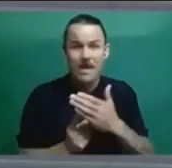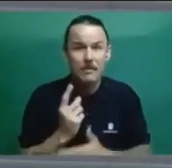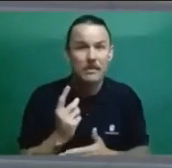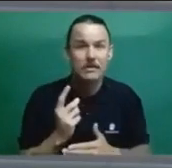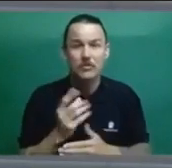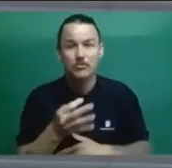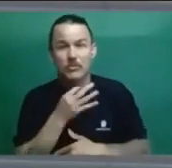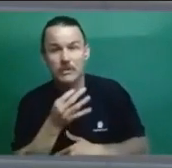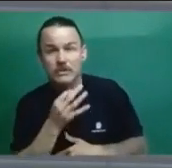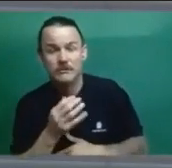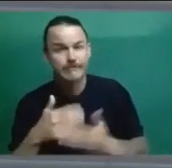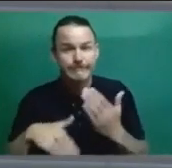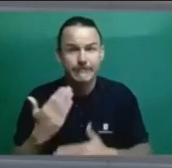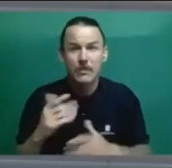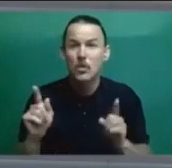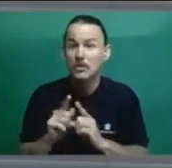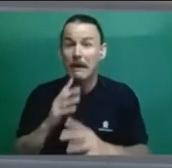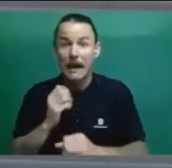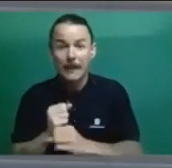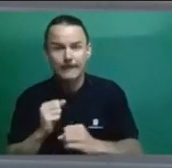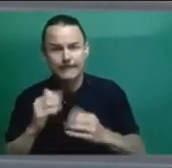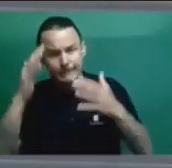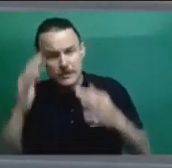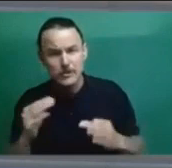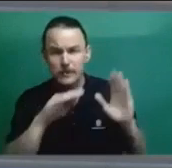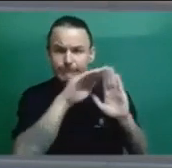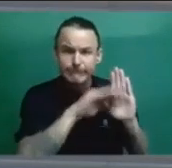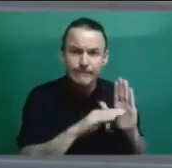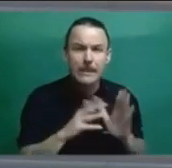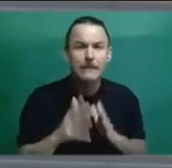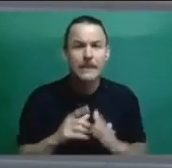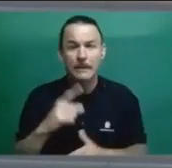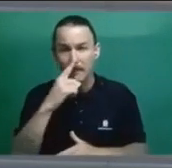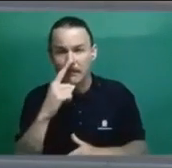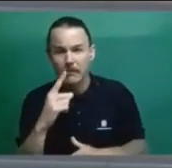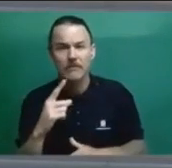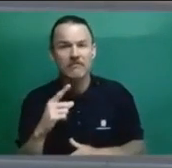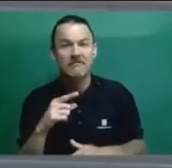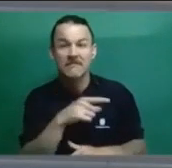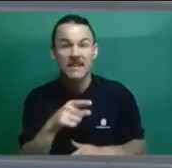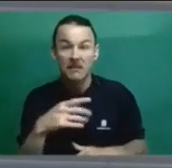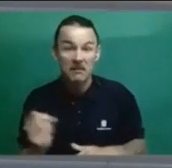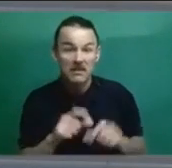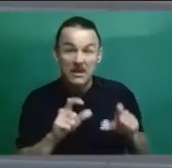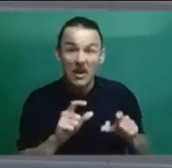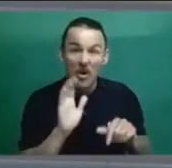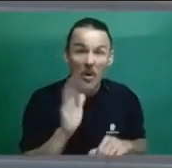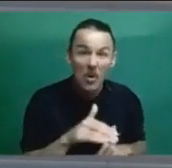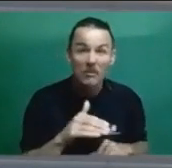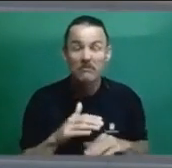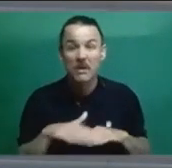economic liberties, and that has caused also unprecedented harms. Could you outline for